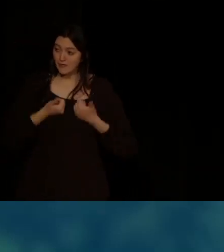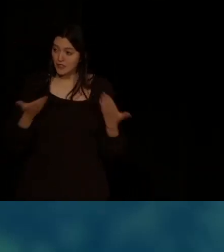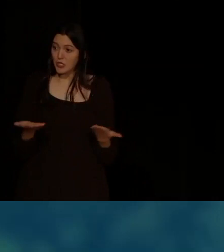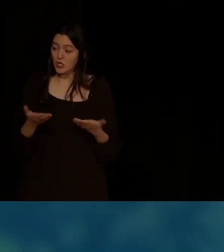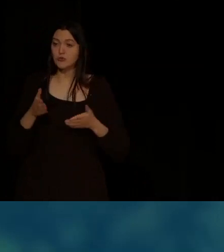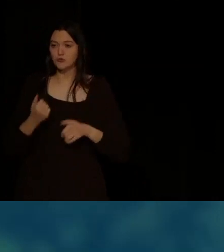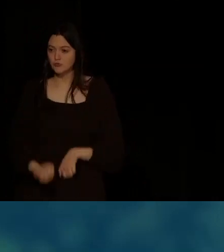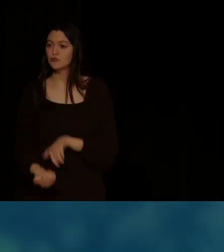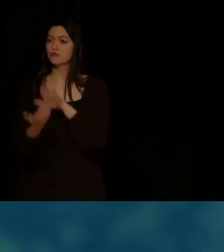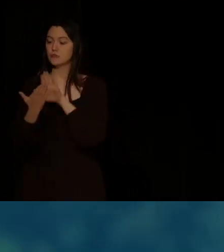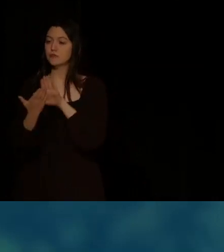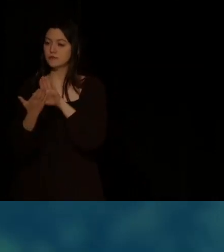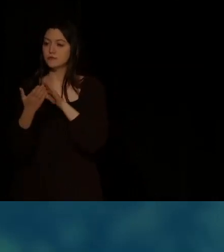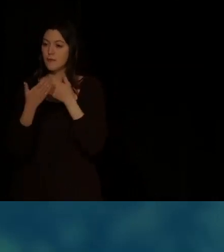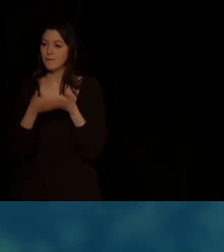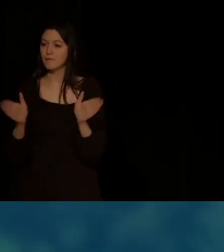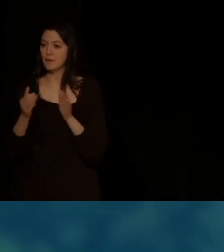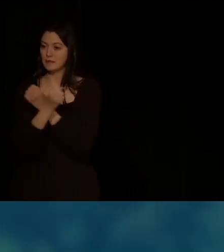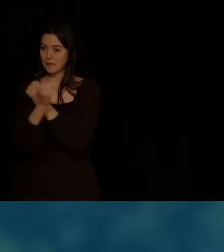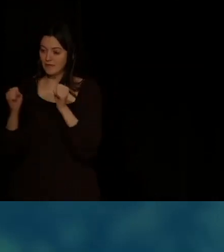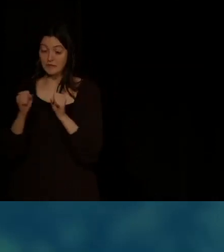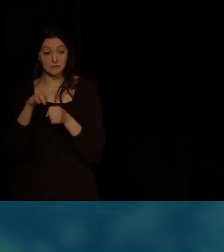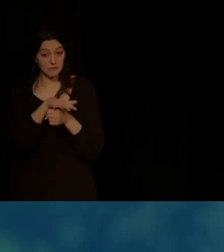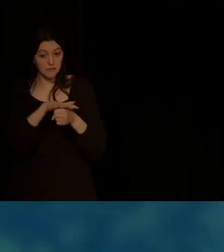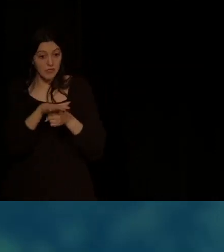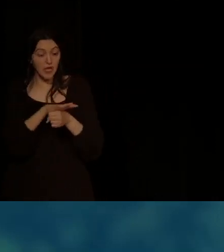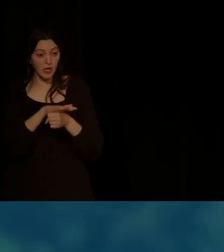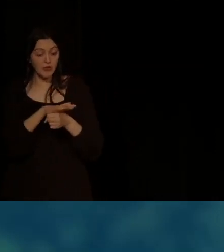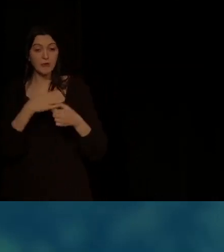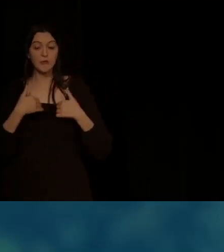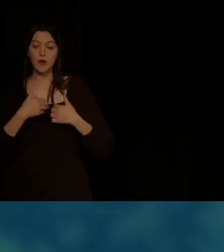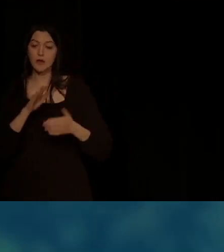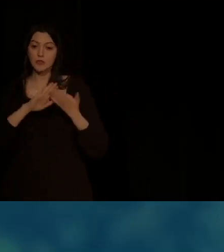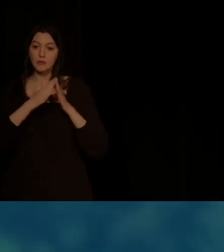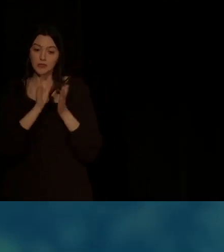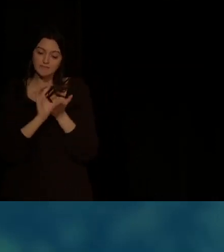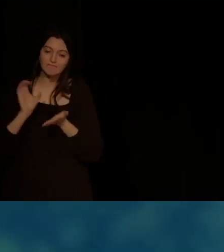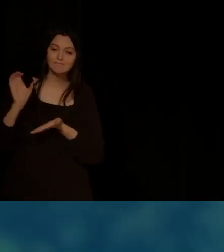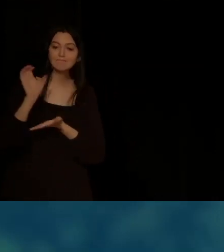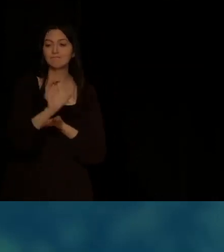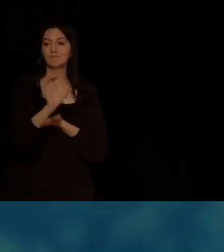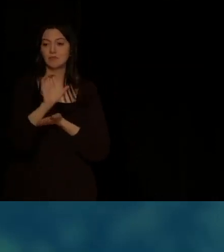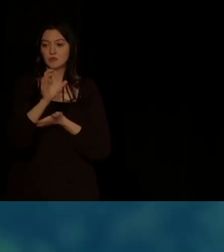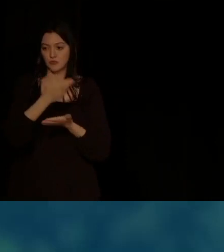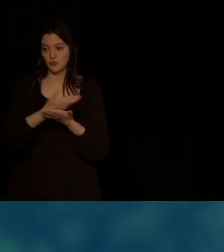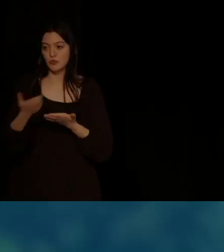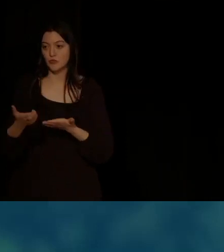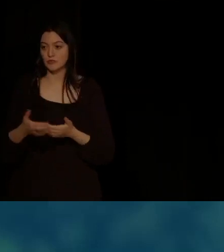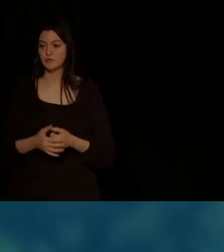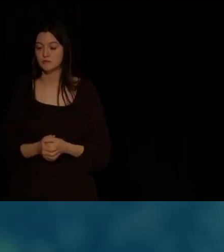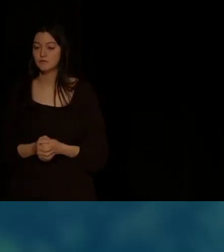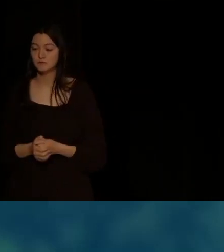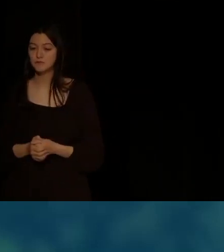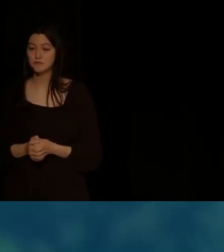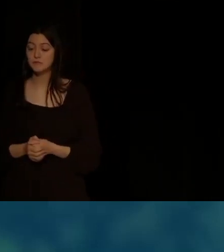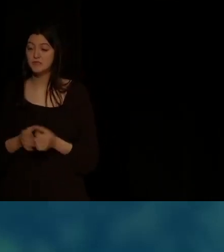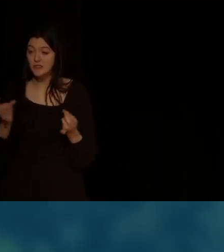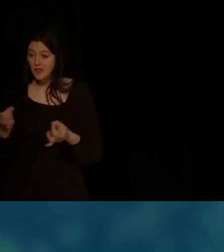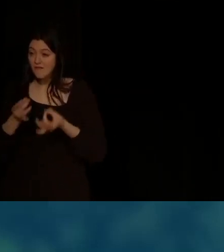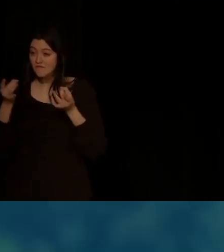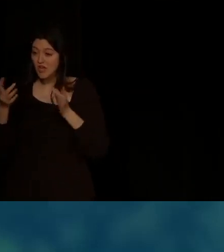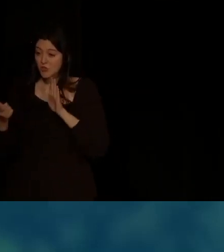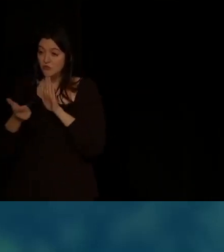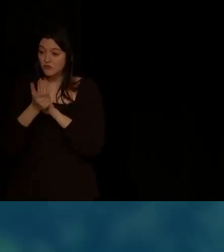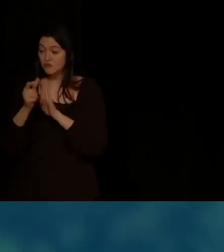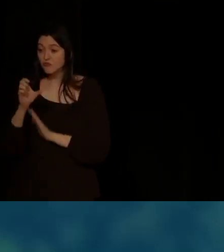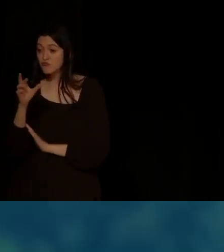safety, the area where our county invests its most resources. Violent crime is down in St.